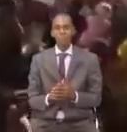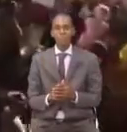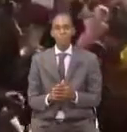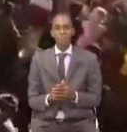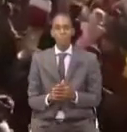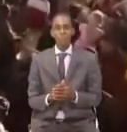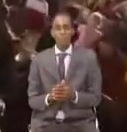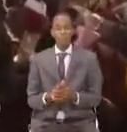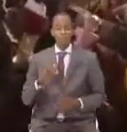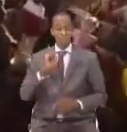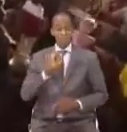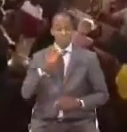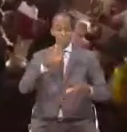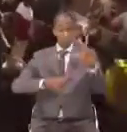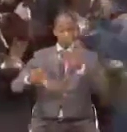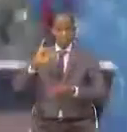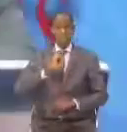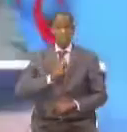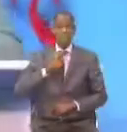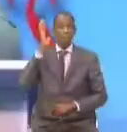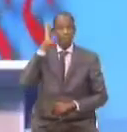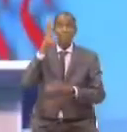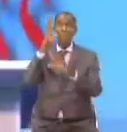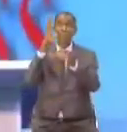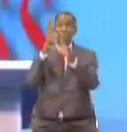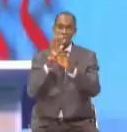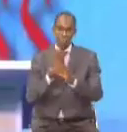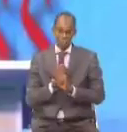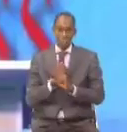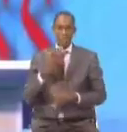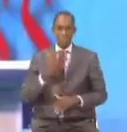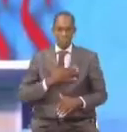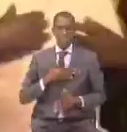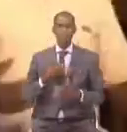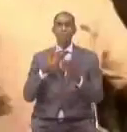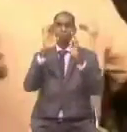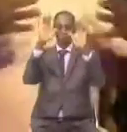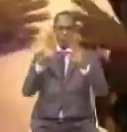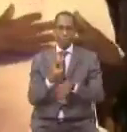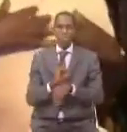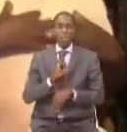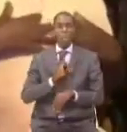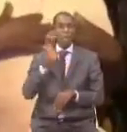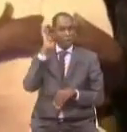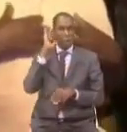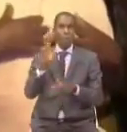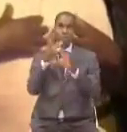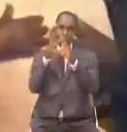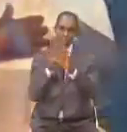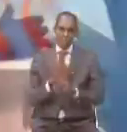I will get my miracle. I will receive my miracle. Be